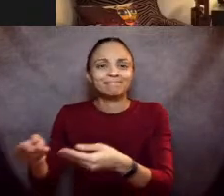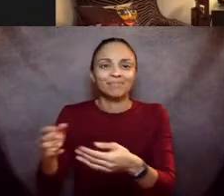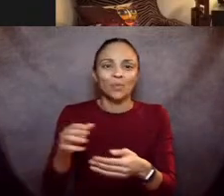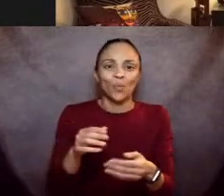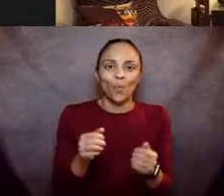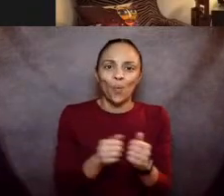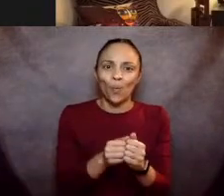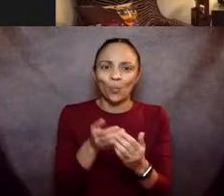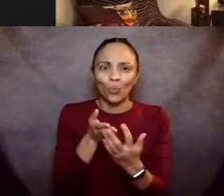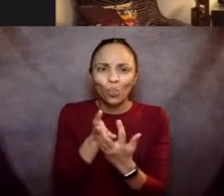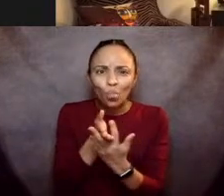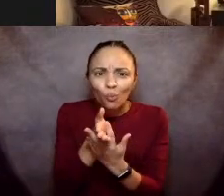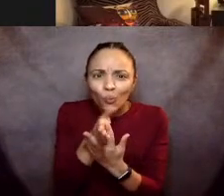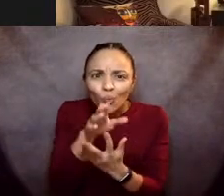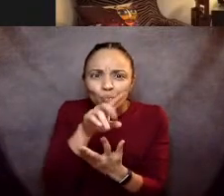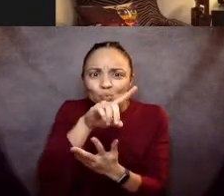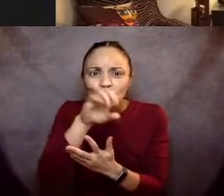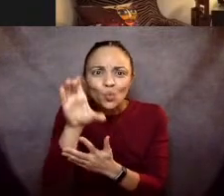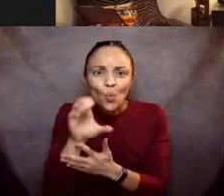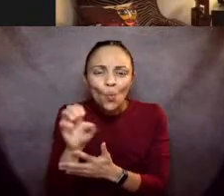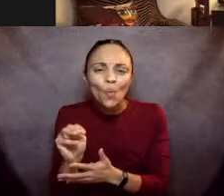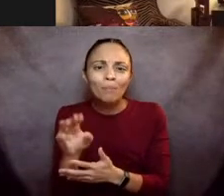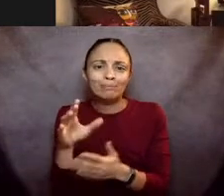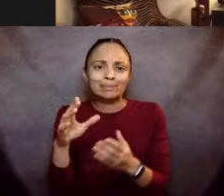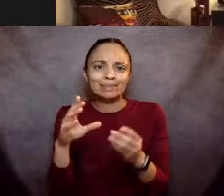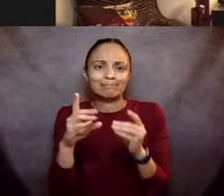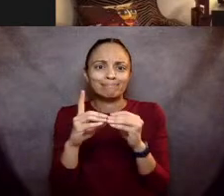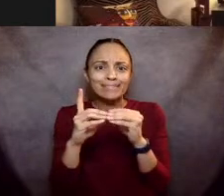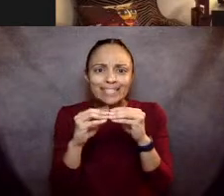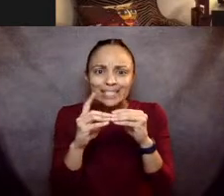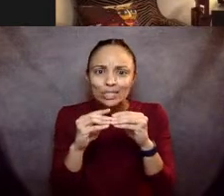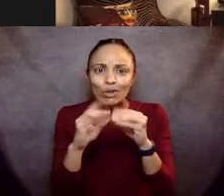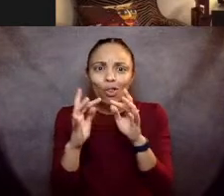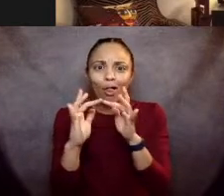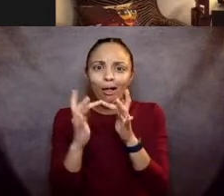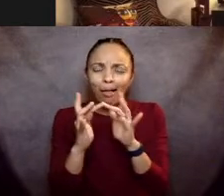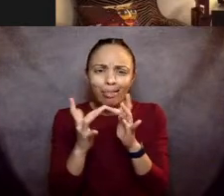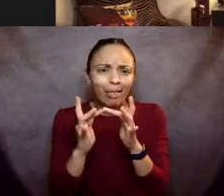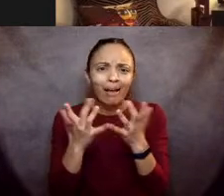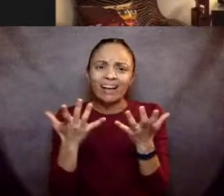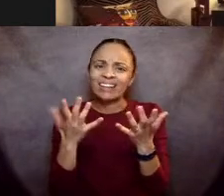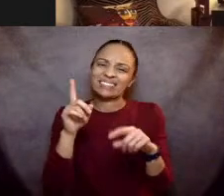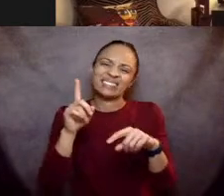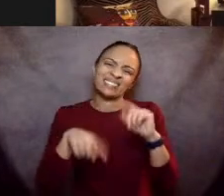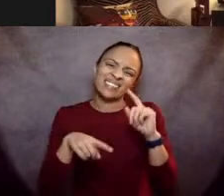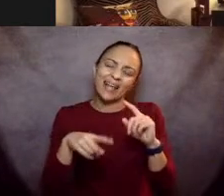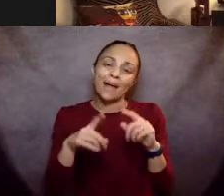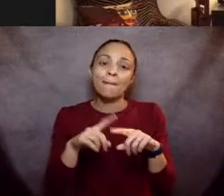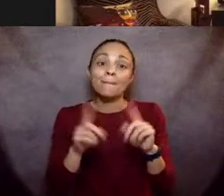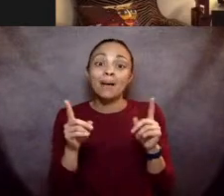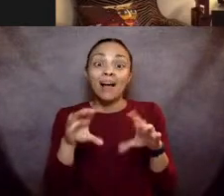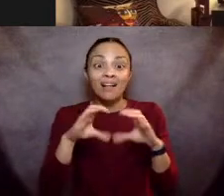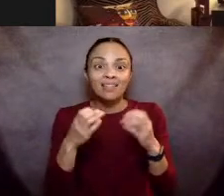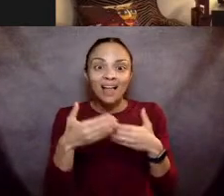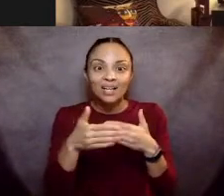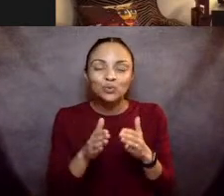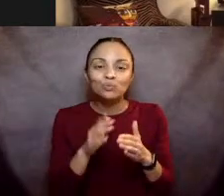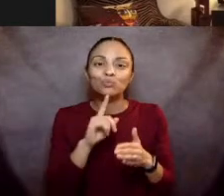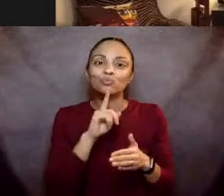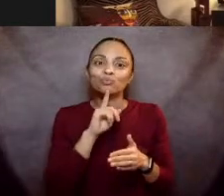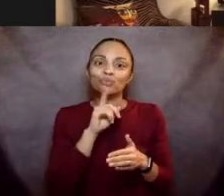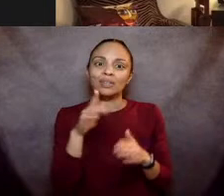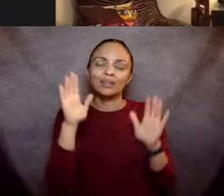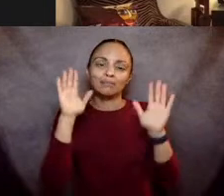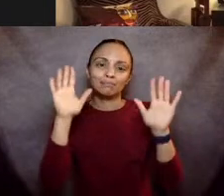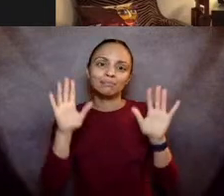but being one-on-one in the classroom, having that ability to touch a person's mind, body,